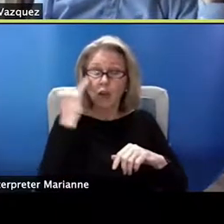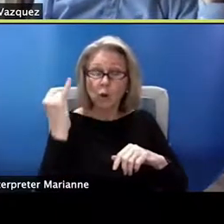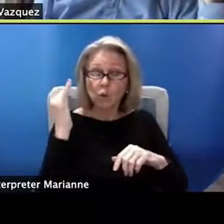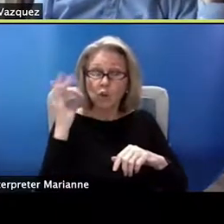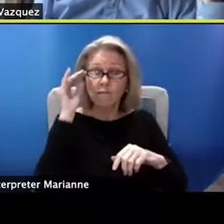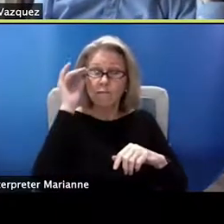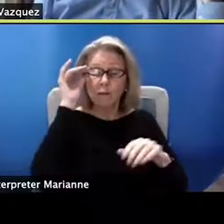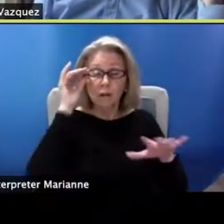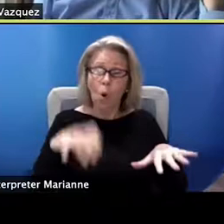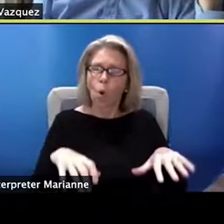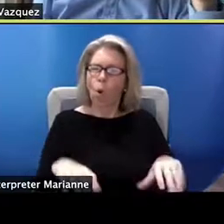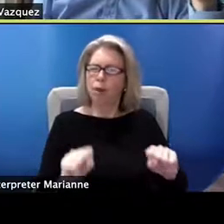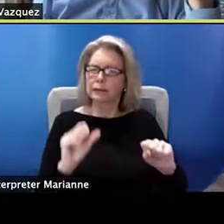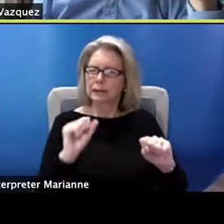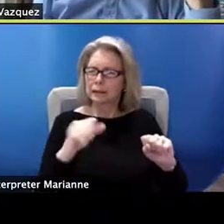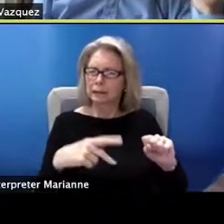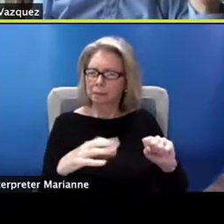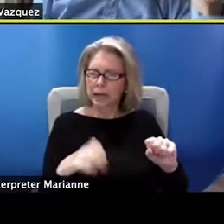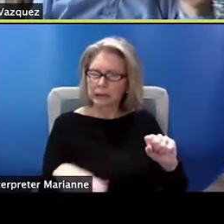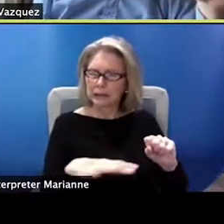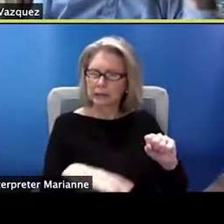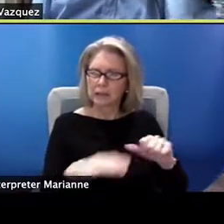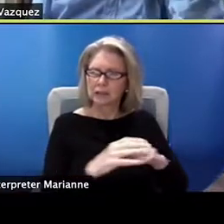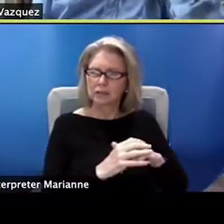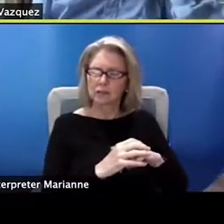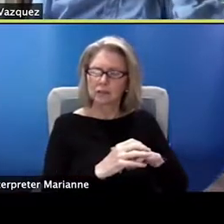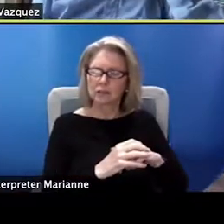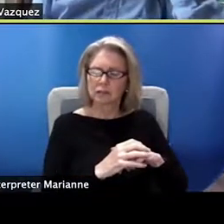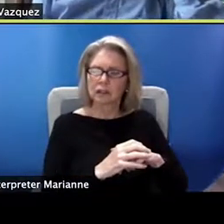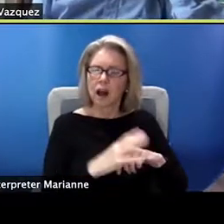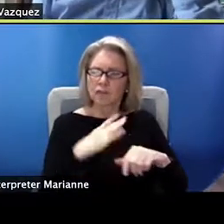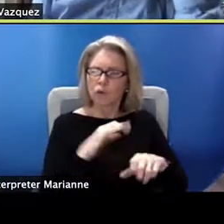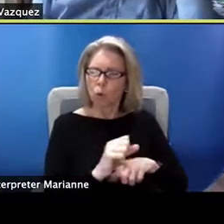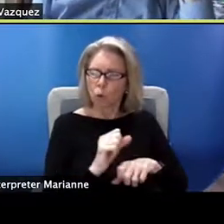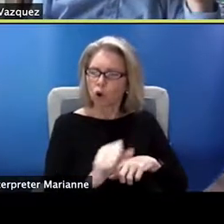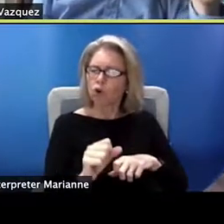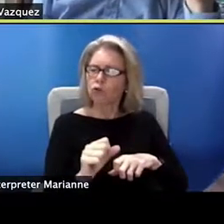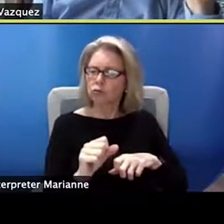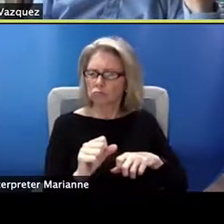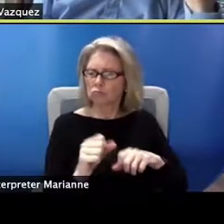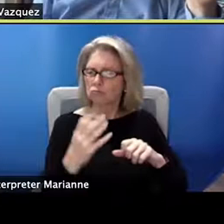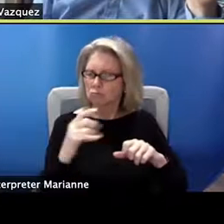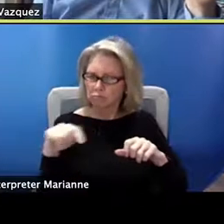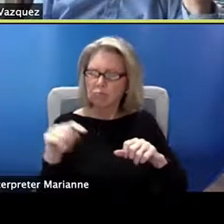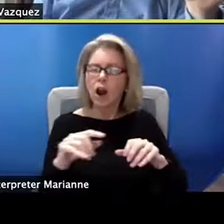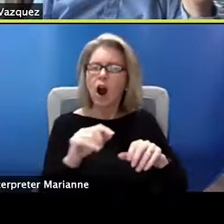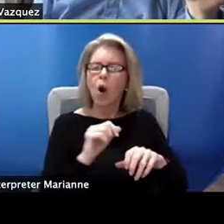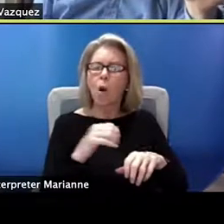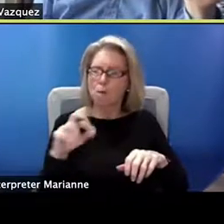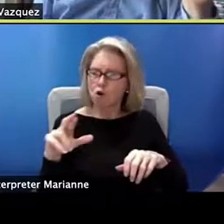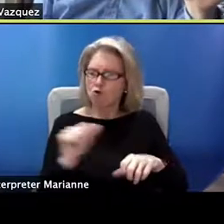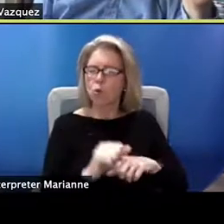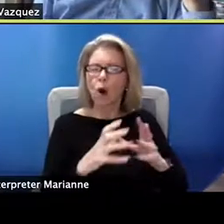holding space also, I mean, Nata Cairo here in the Netherlands has worked a lot about that, and she thinks of